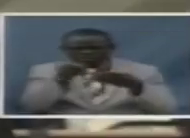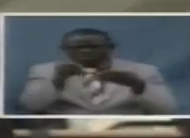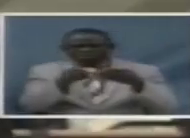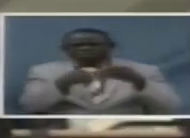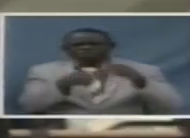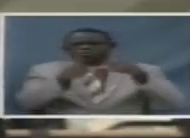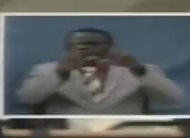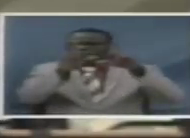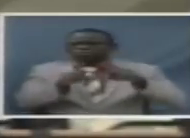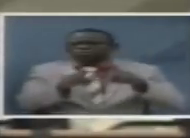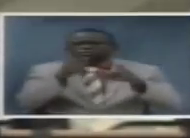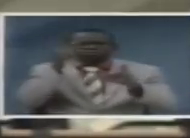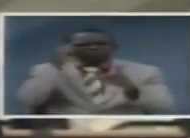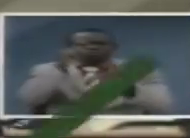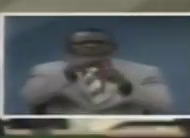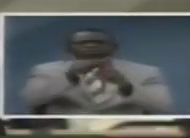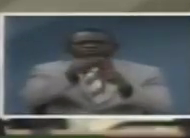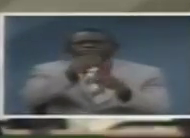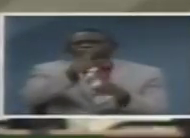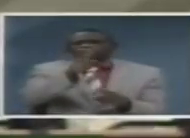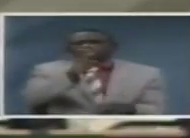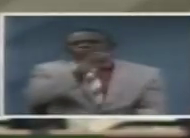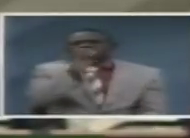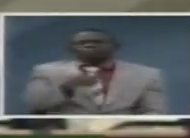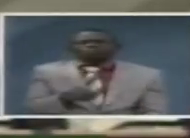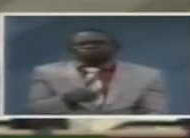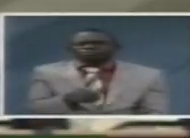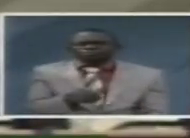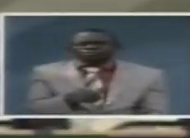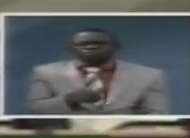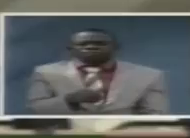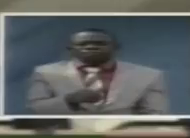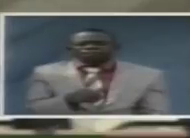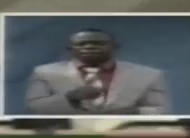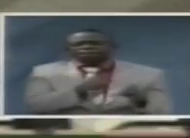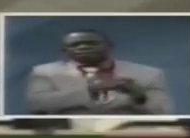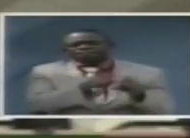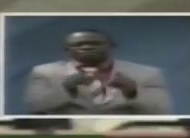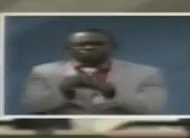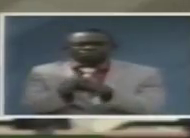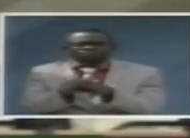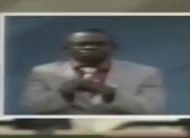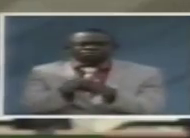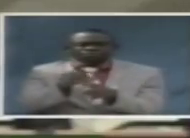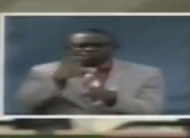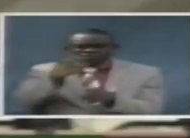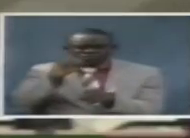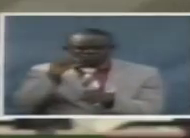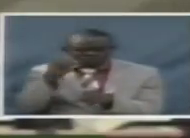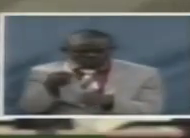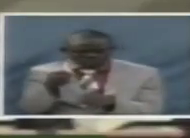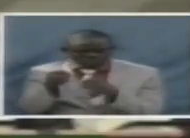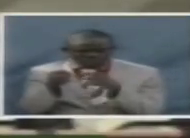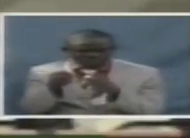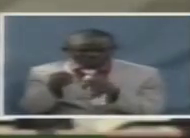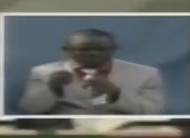target by 6%. Consequently, Mr. Speaker, the deficit on cash basis is